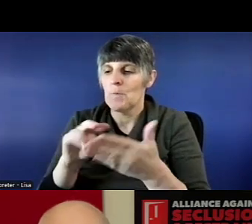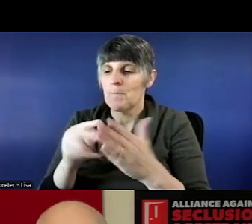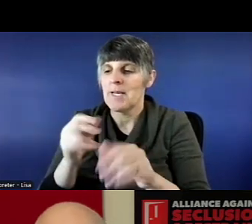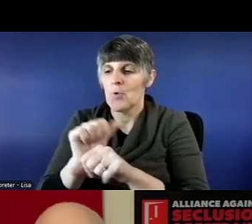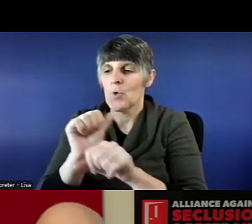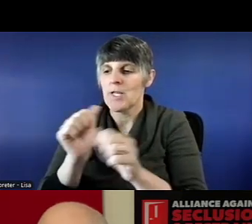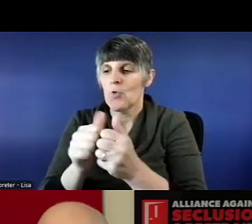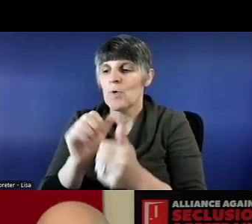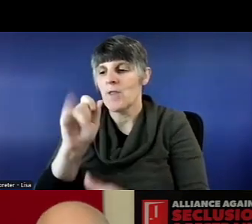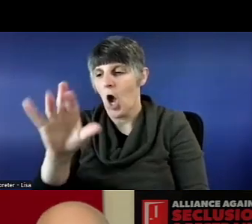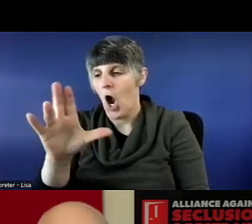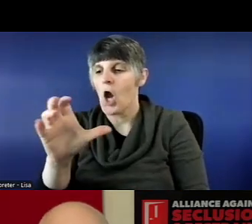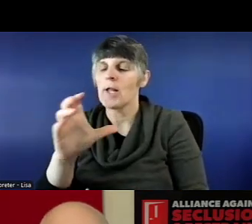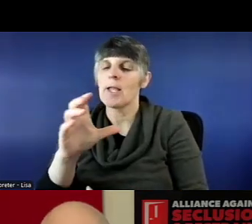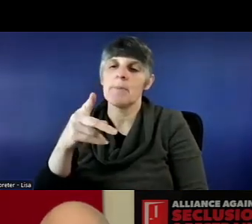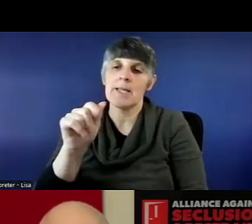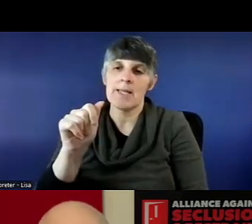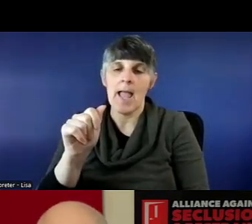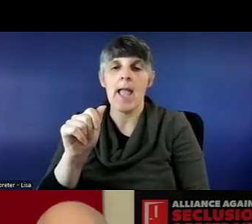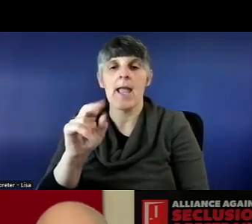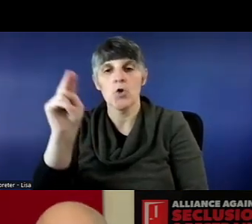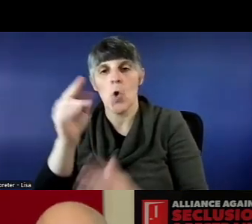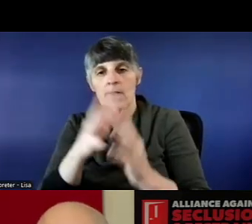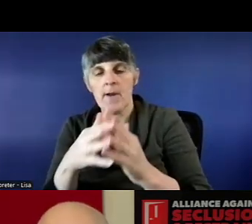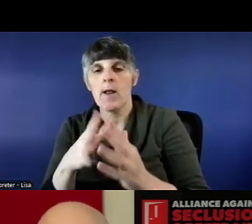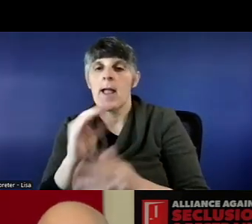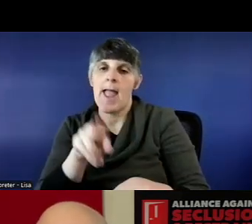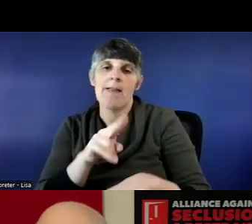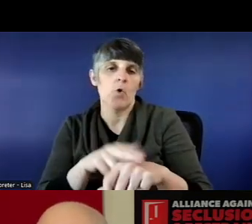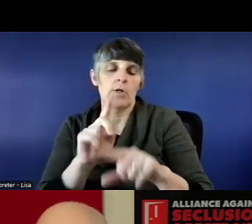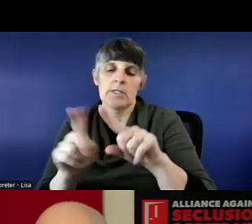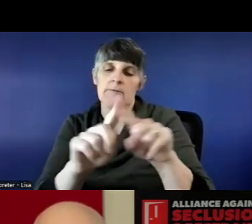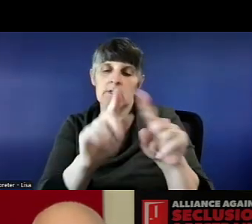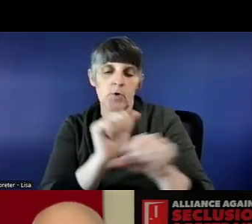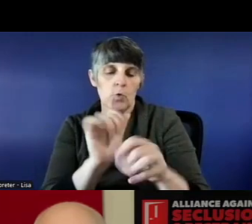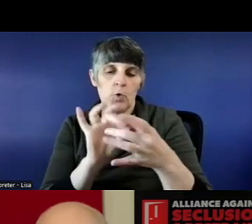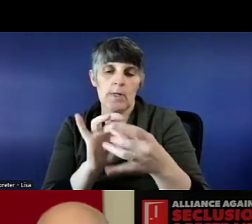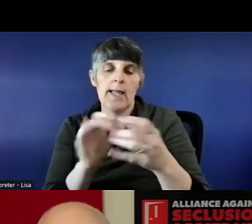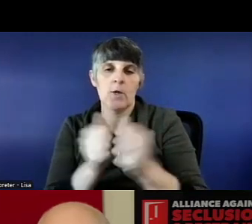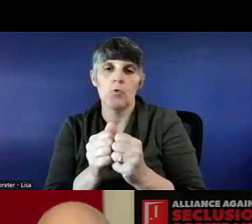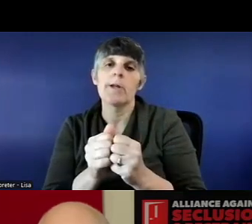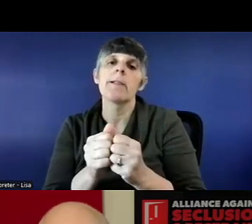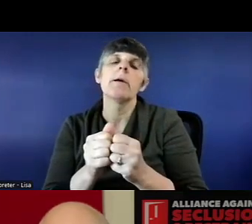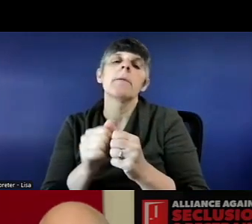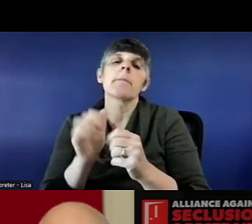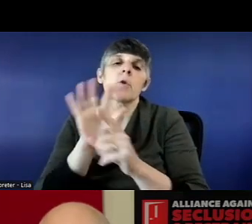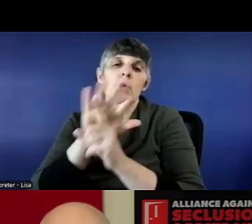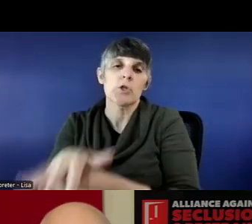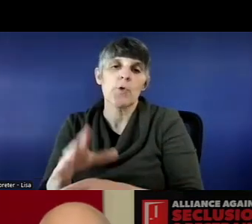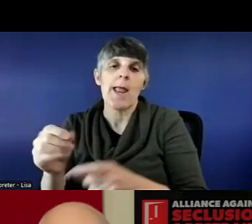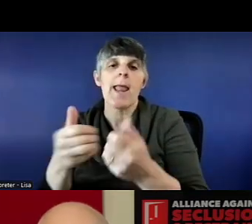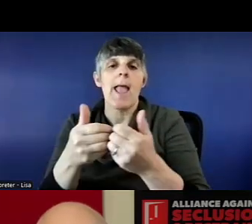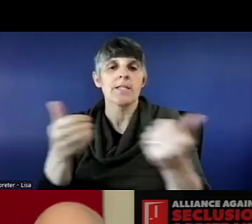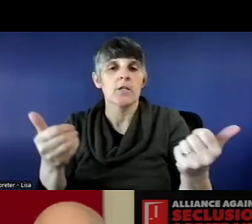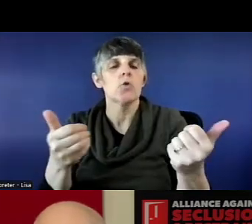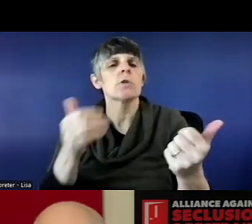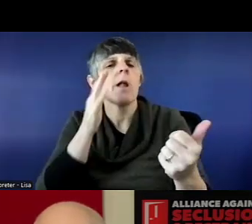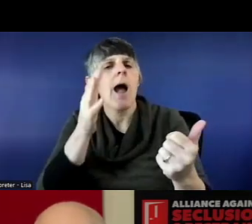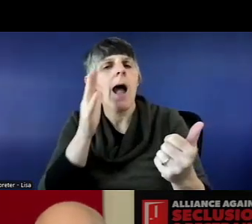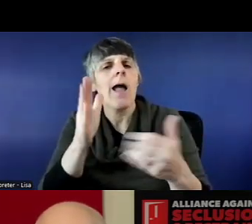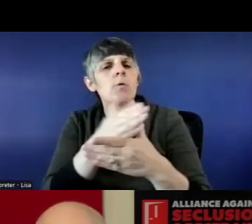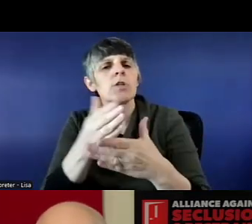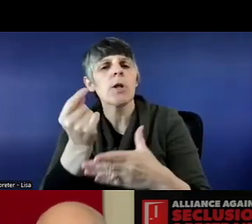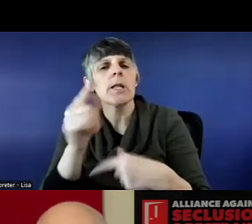working with the ARC and PDA North America. And of course, do a lot of work around the issue of restraint and seclusion. I'm going to share with you a little